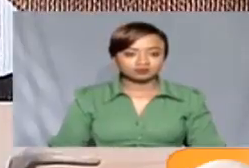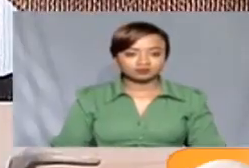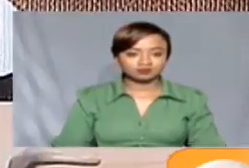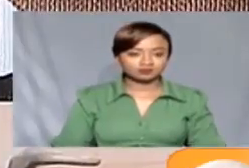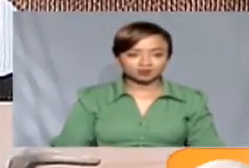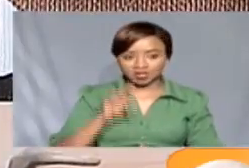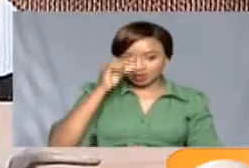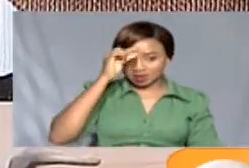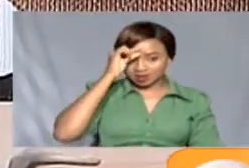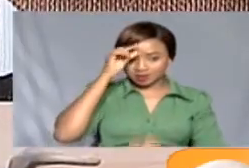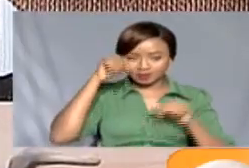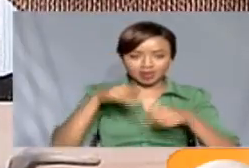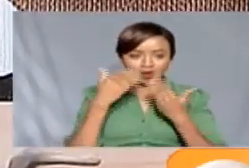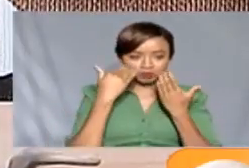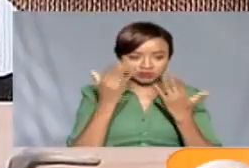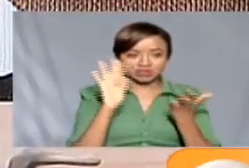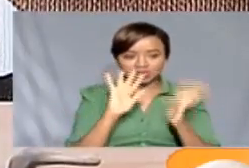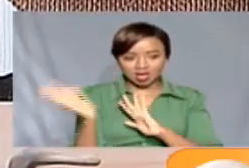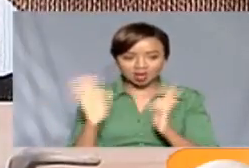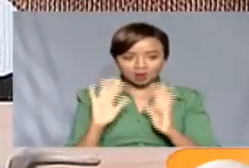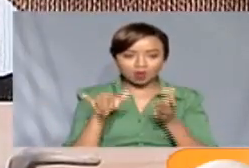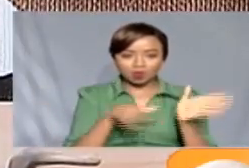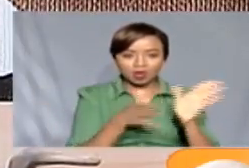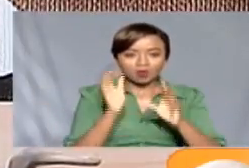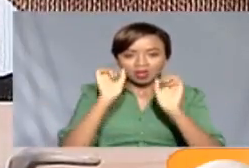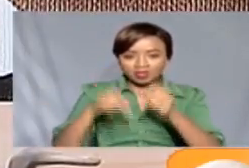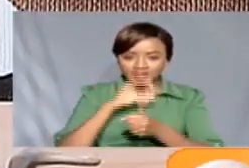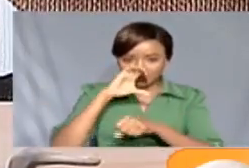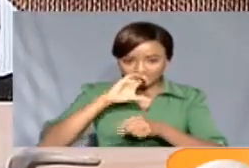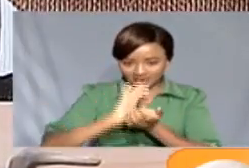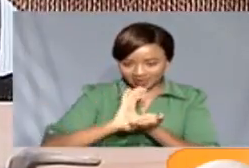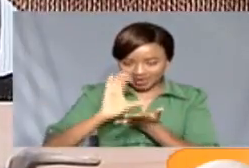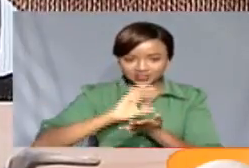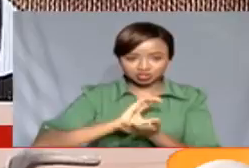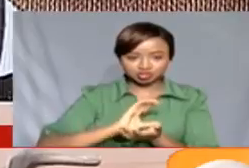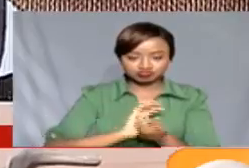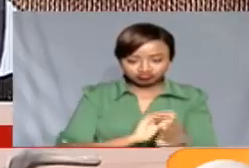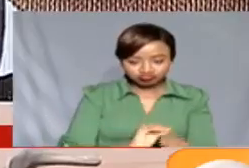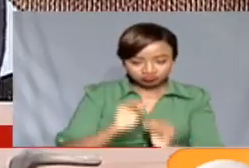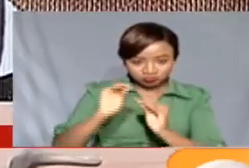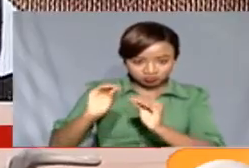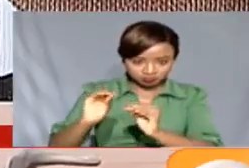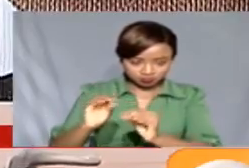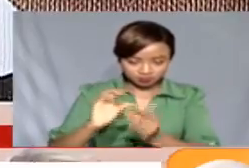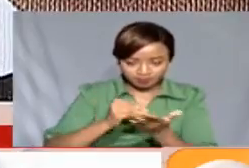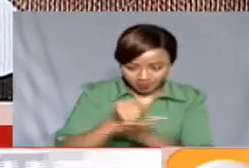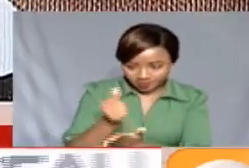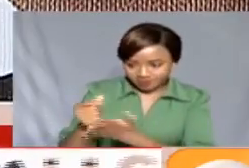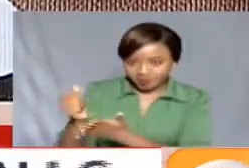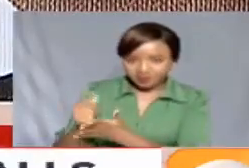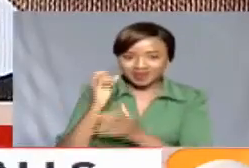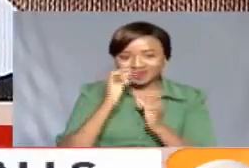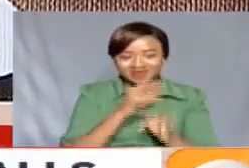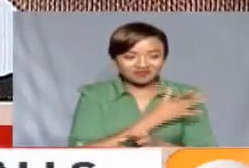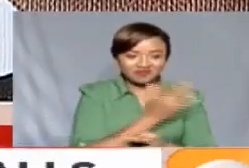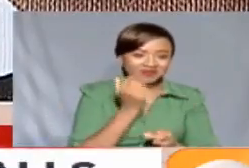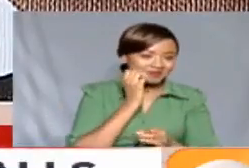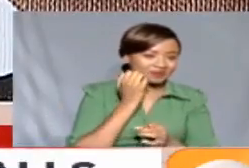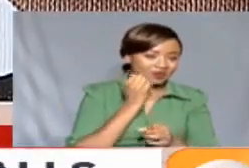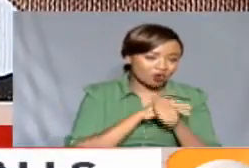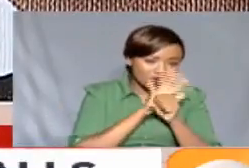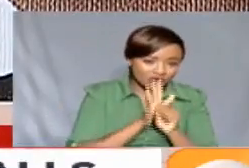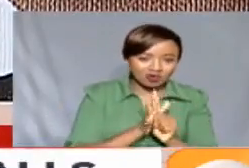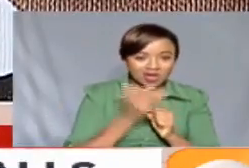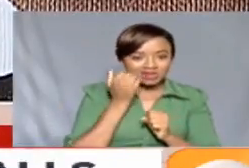The government is exploring the possibility of cash transfers should the number of COVID-19 patients rise to unmanageable levels, leading